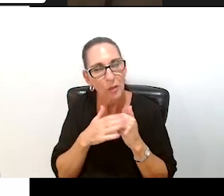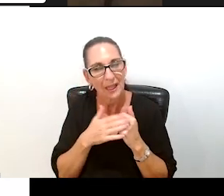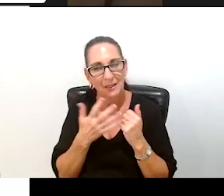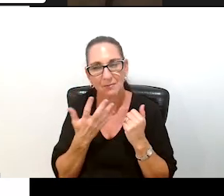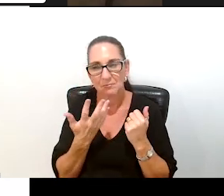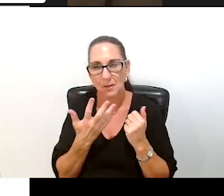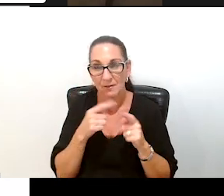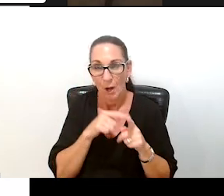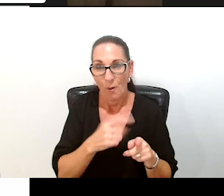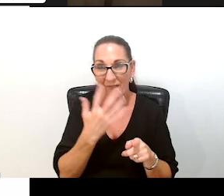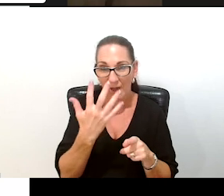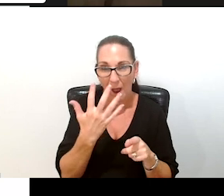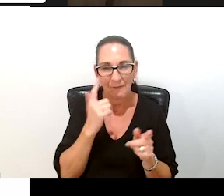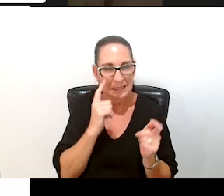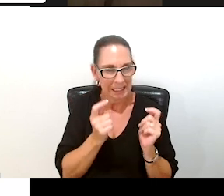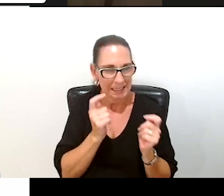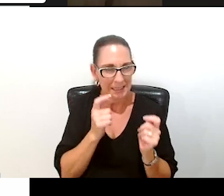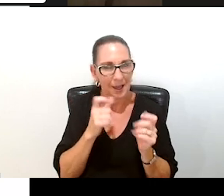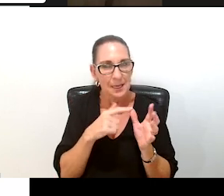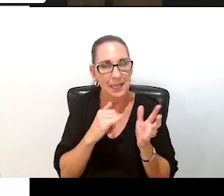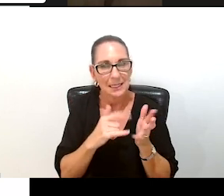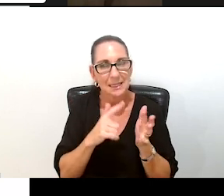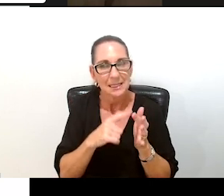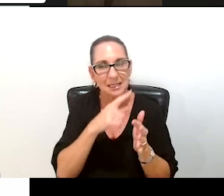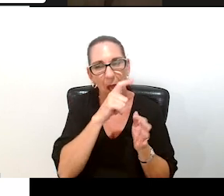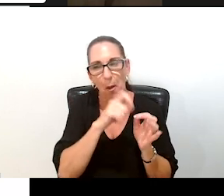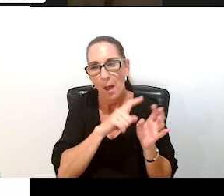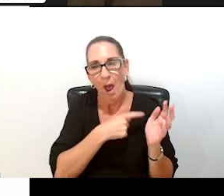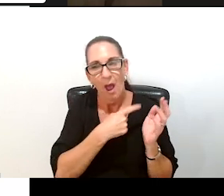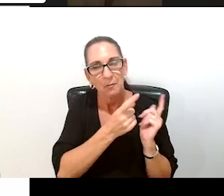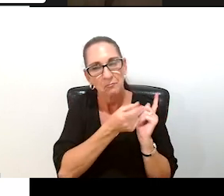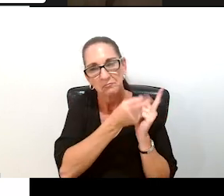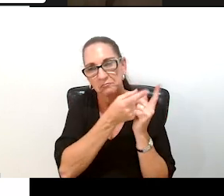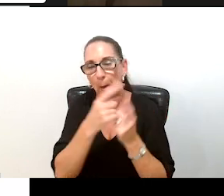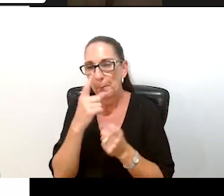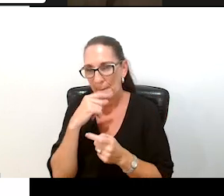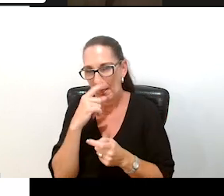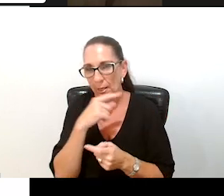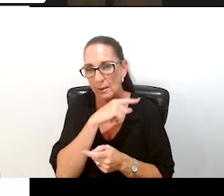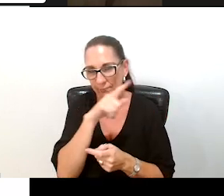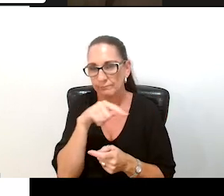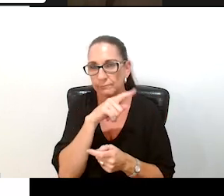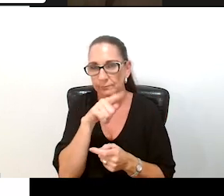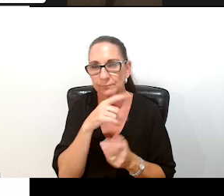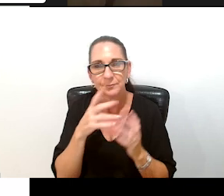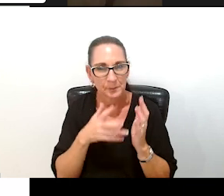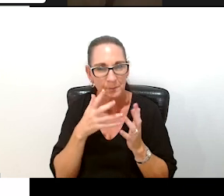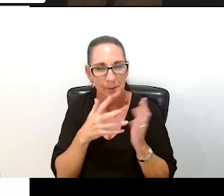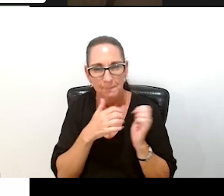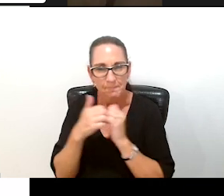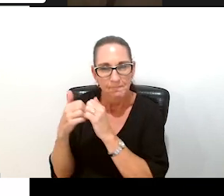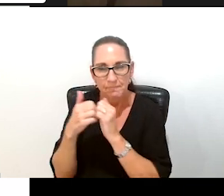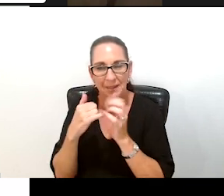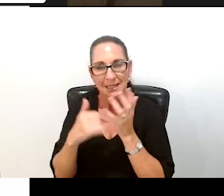5 test cases that were conducted by multiple different people, and they were working with state governments